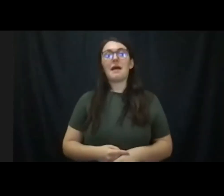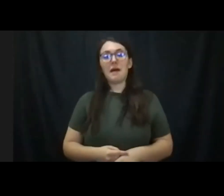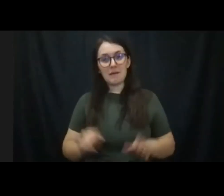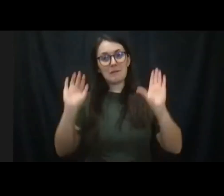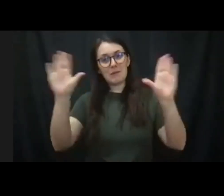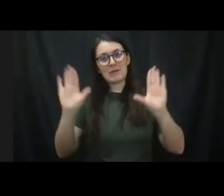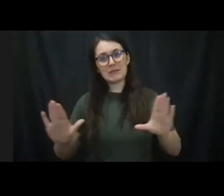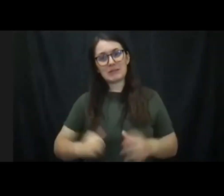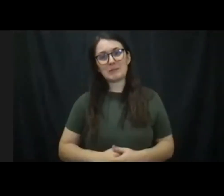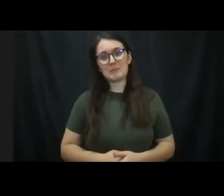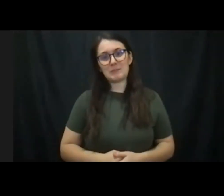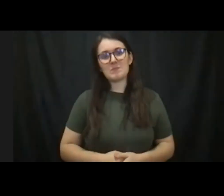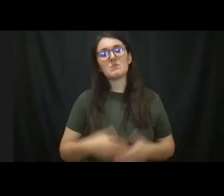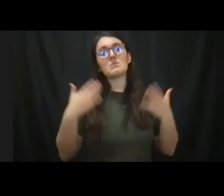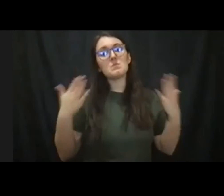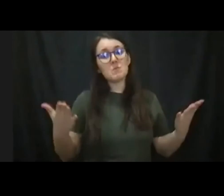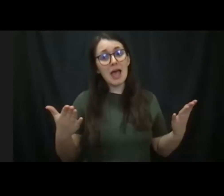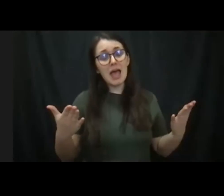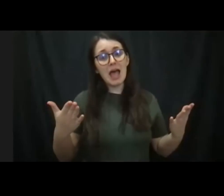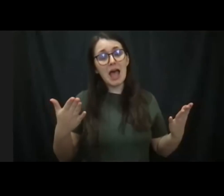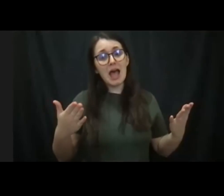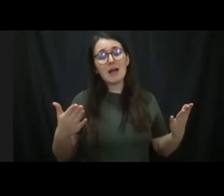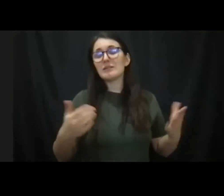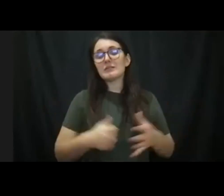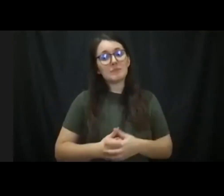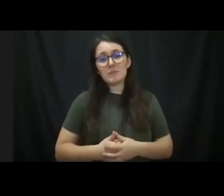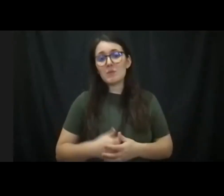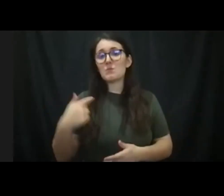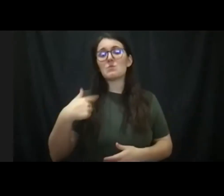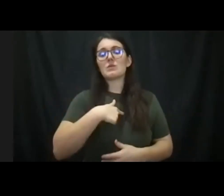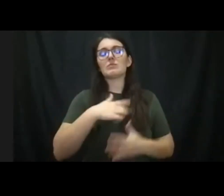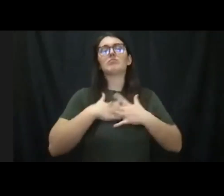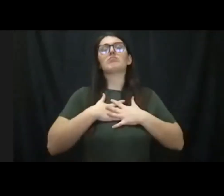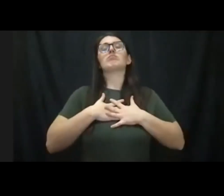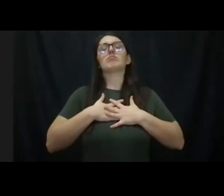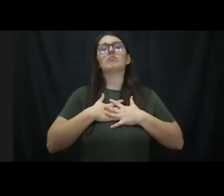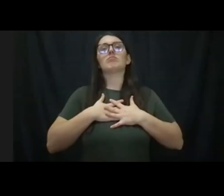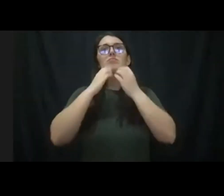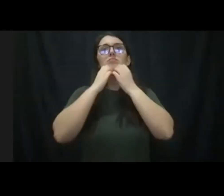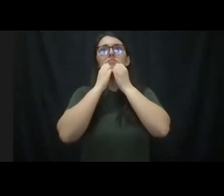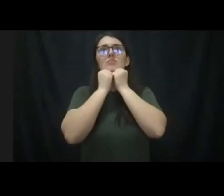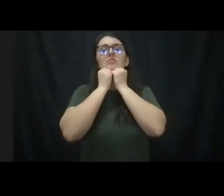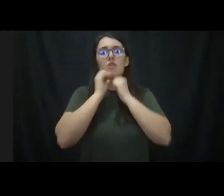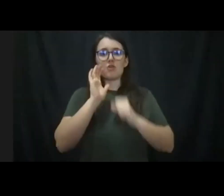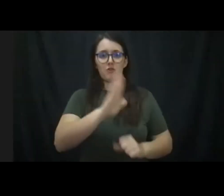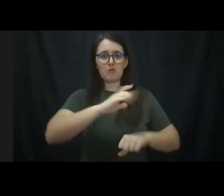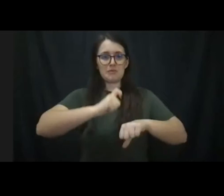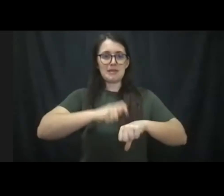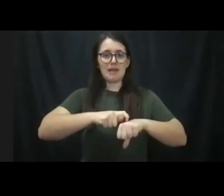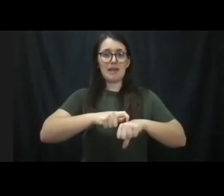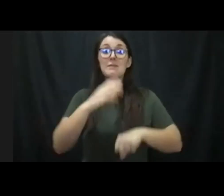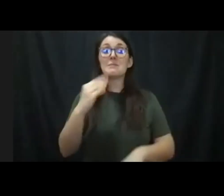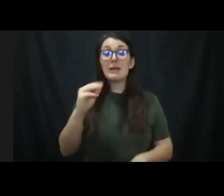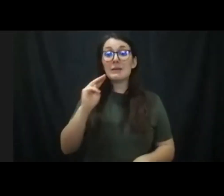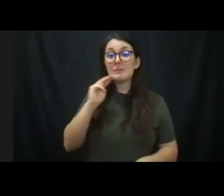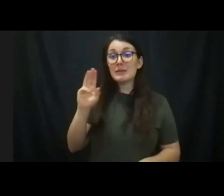Well, Miss Carrie, we are so grateful for the time you gave us. And Miss Mackenzie, this